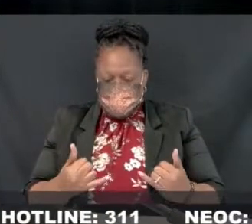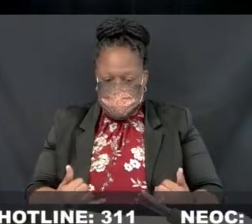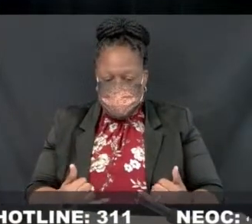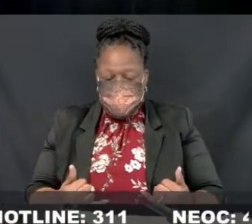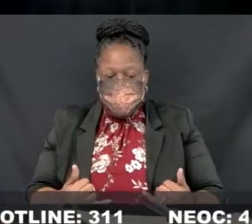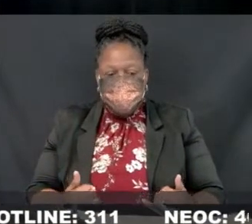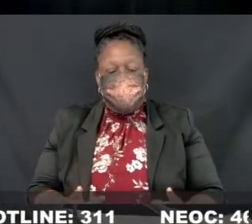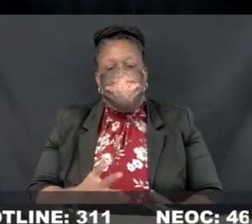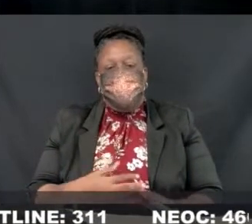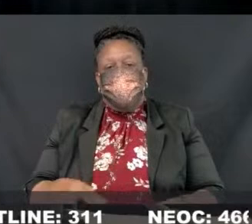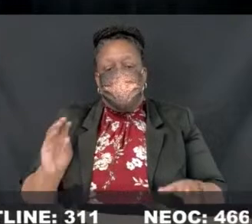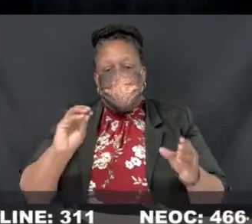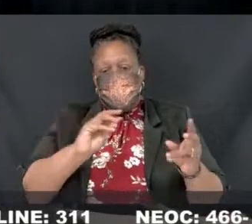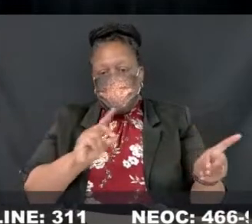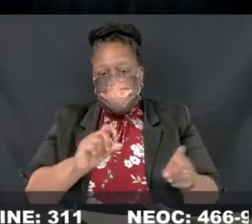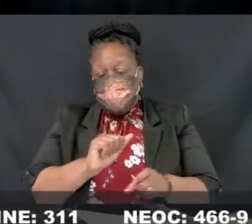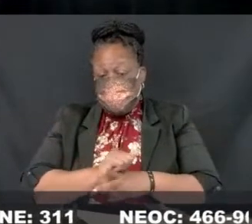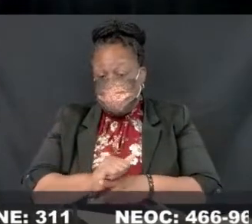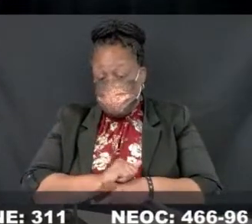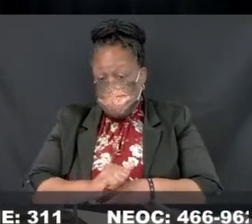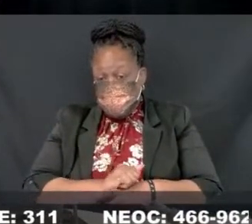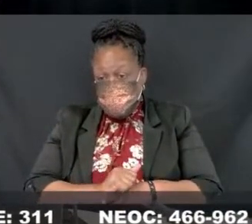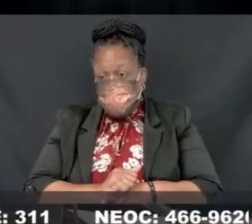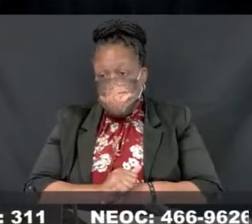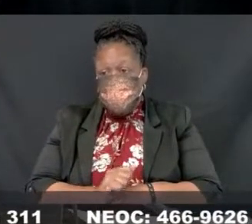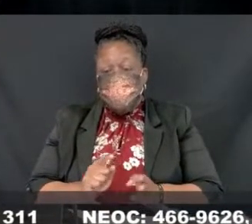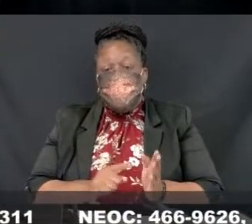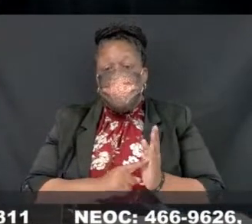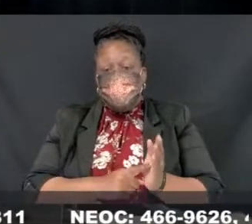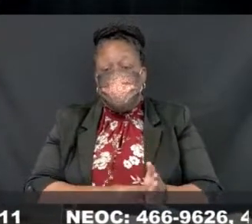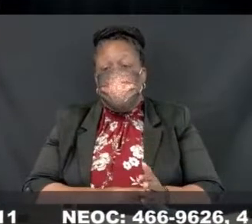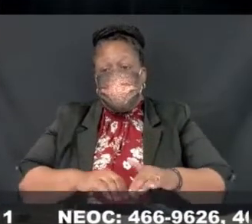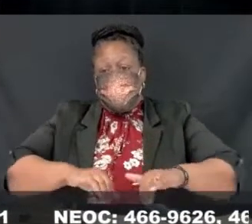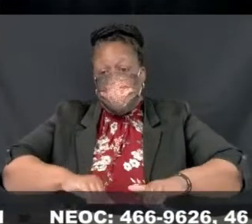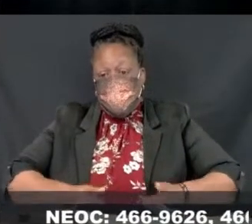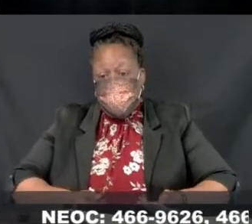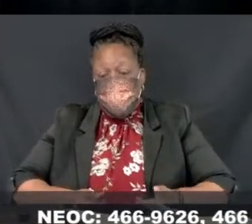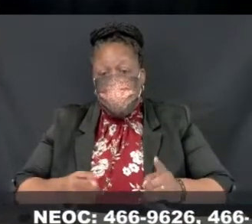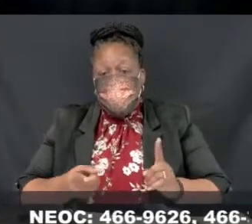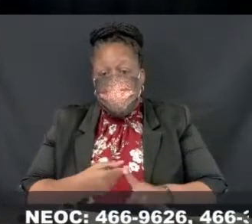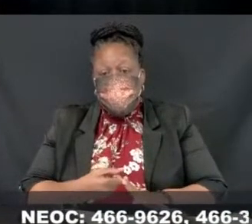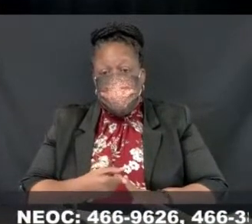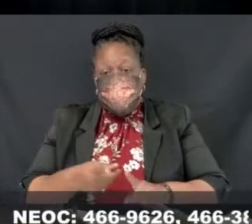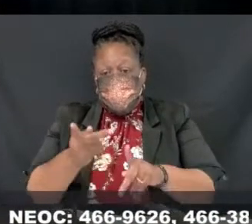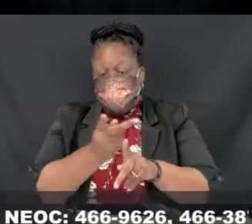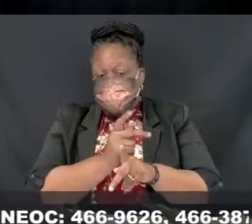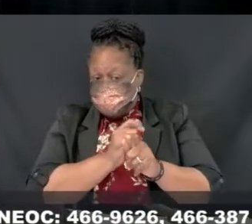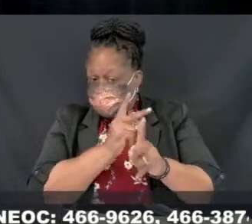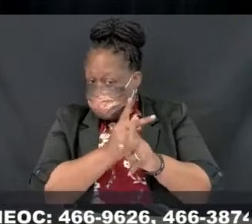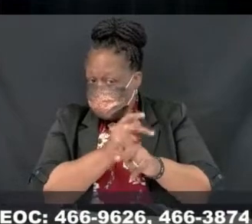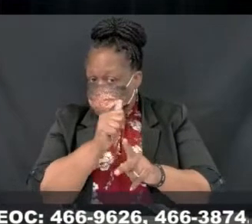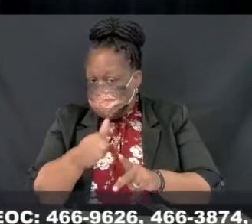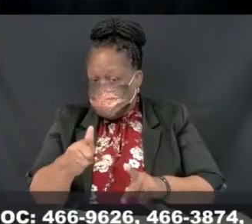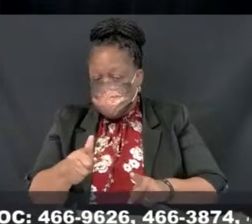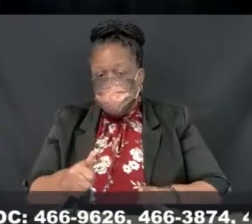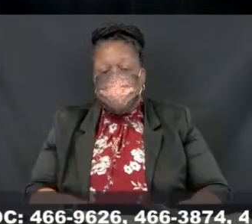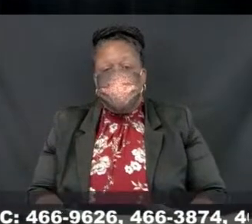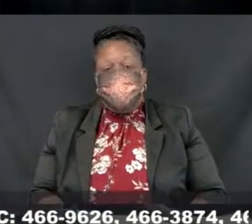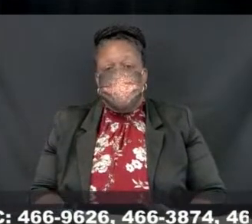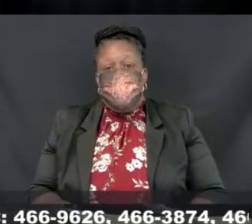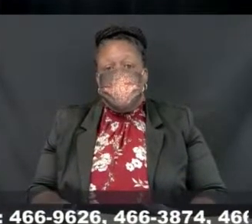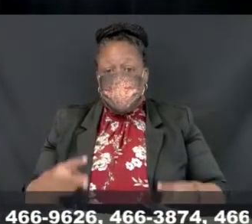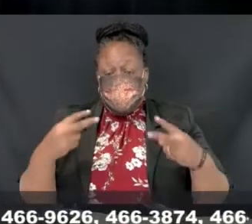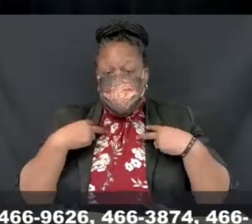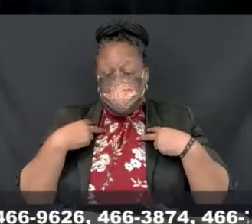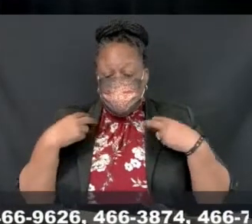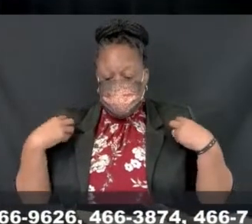strategy, and we will be providing them with personal protective equipment to minimize the risk of any community spread while we are in the